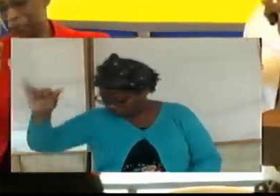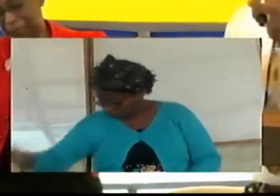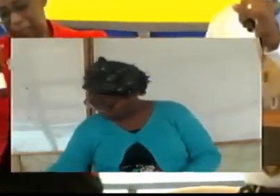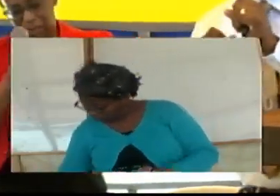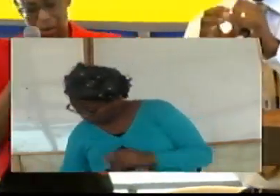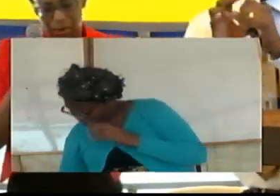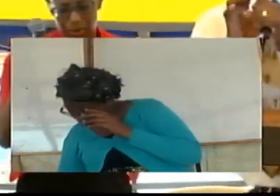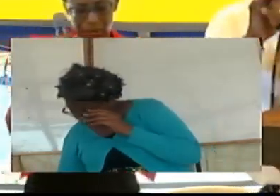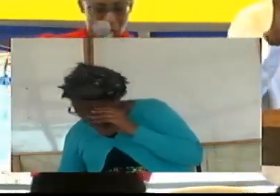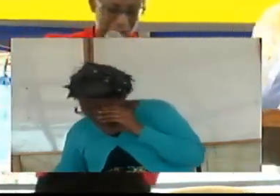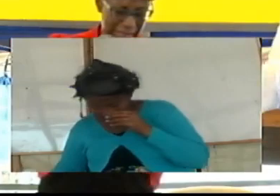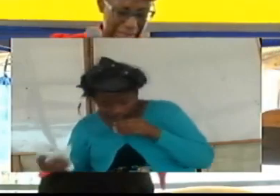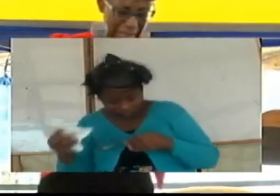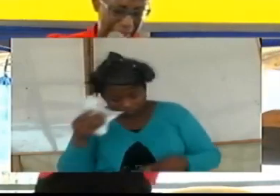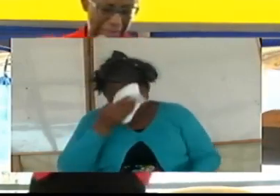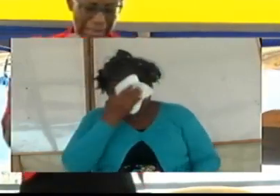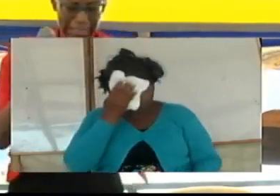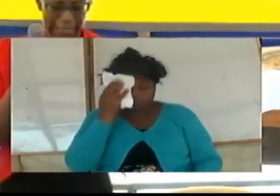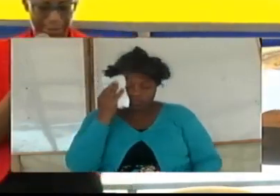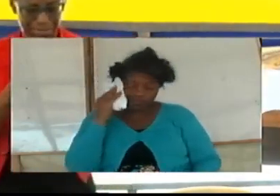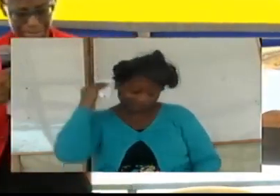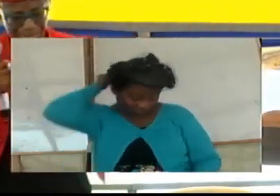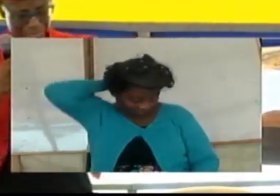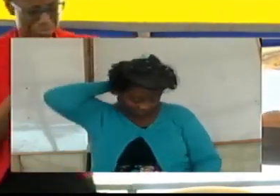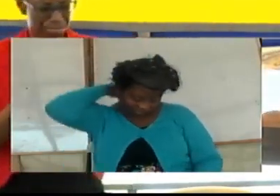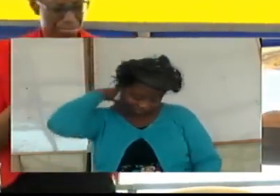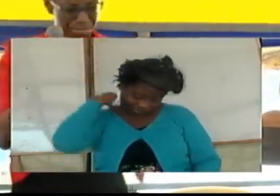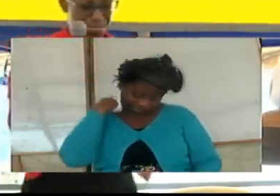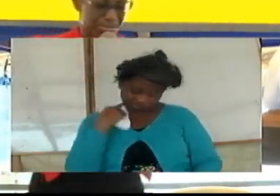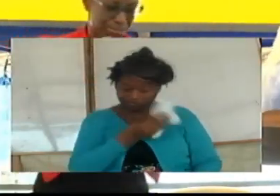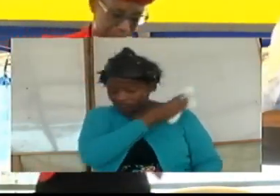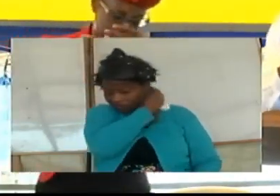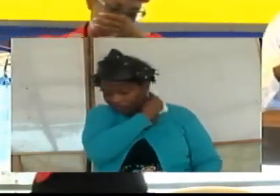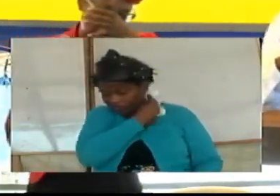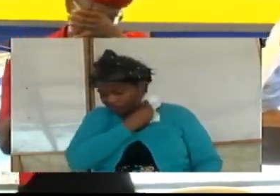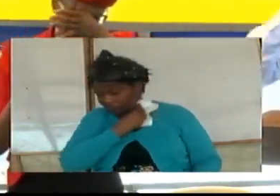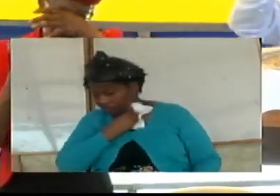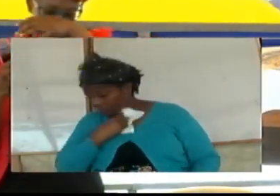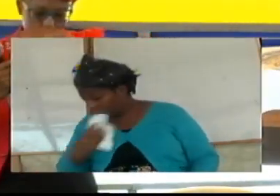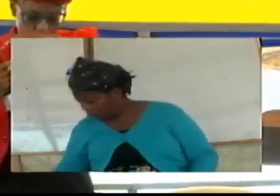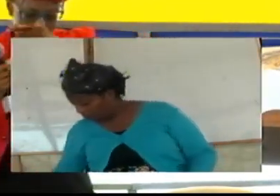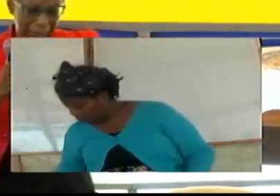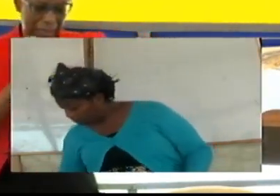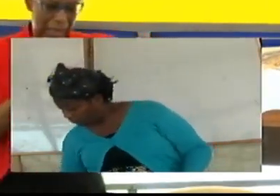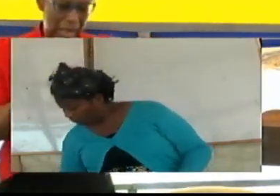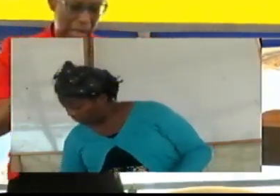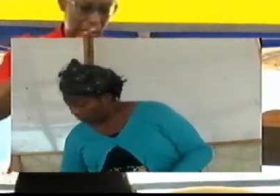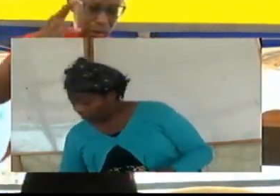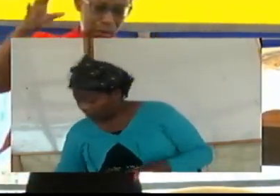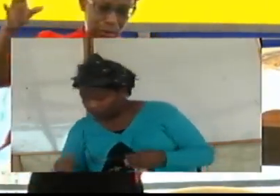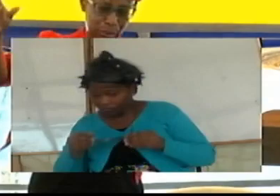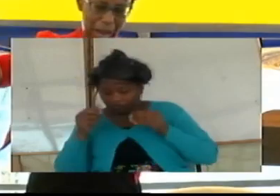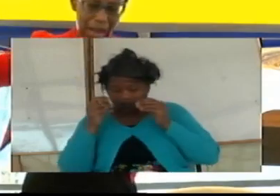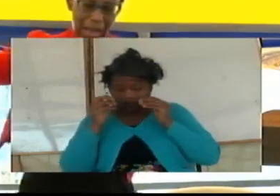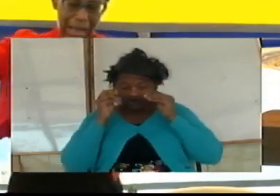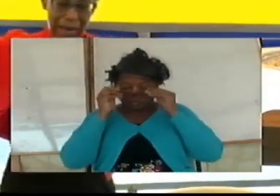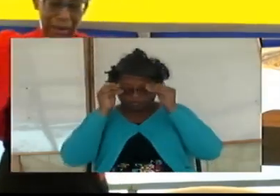high. Hallelujah, hallelujah. Come on, one of these days, lift your hands up and say